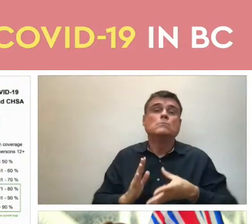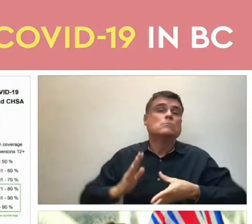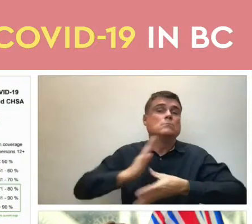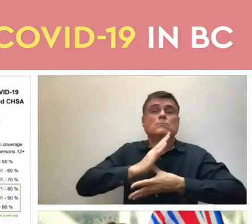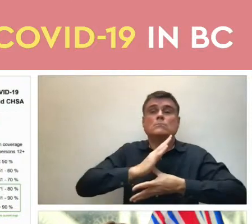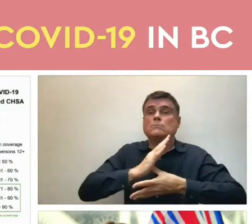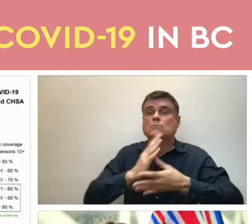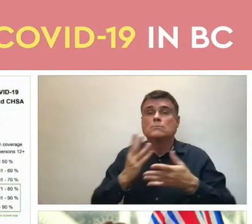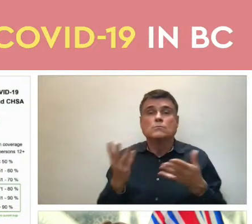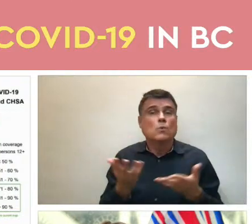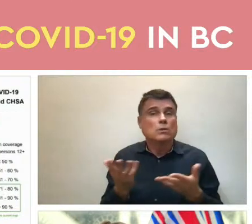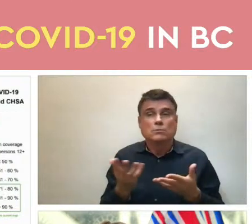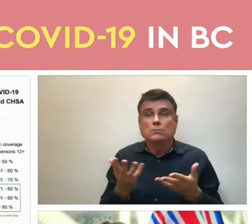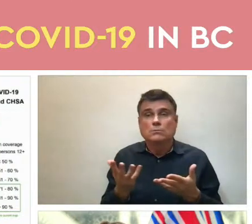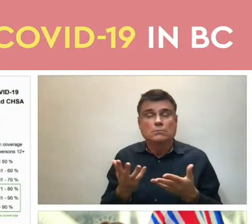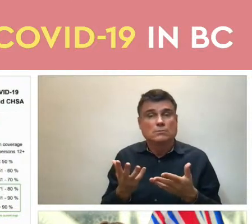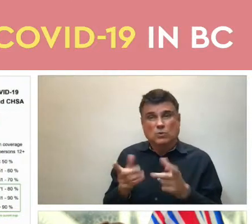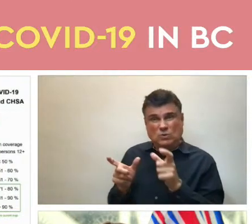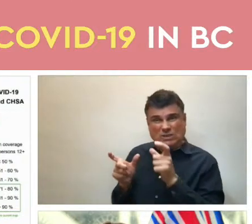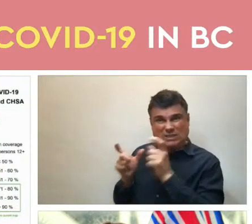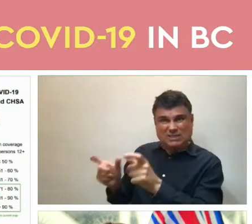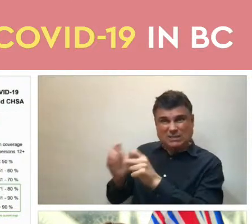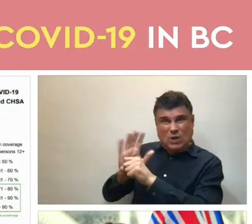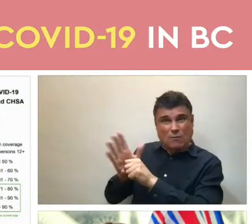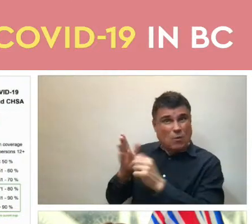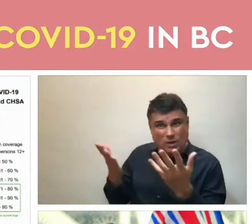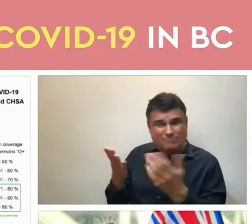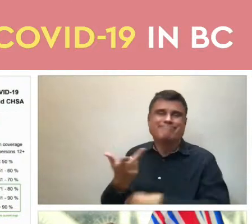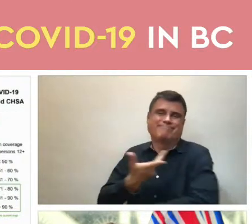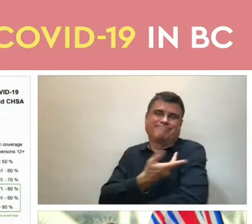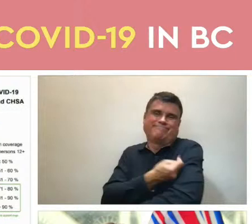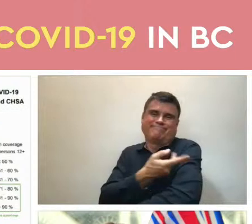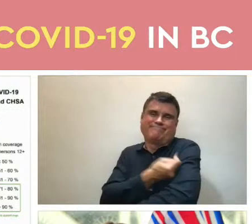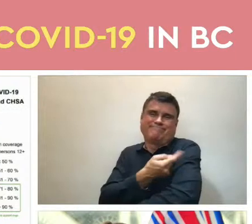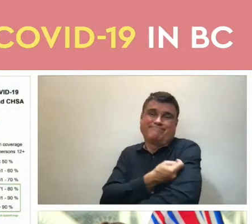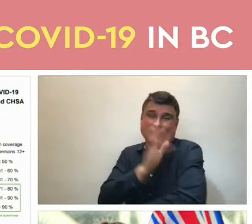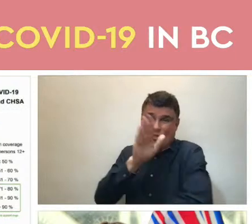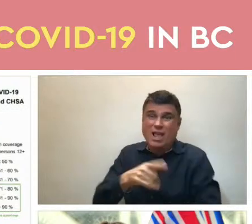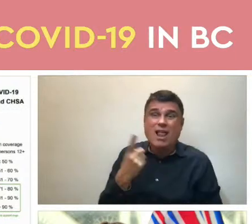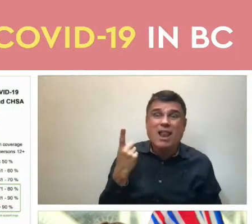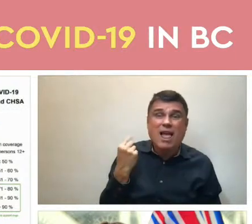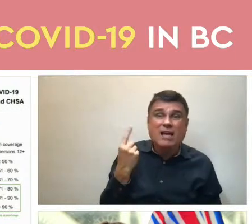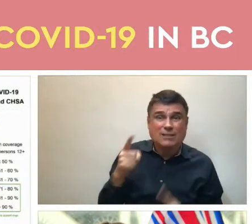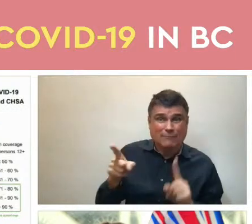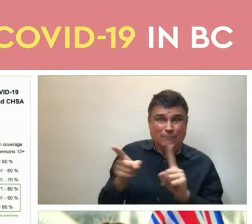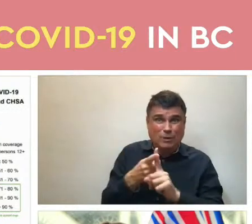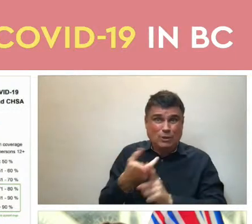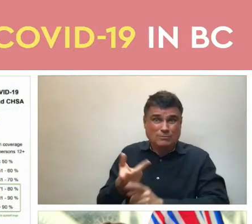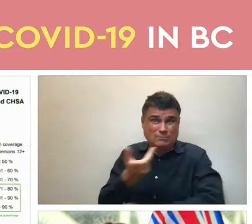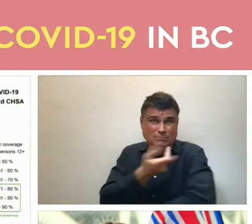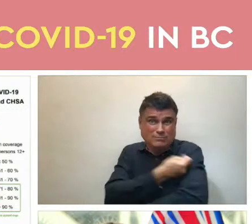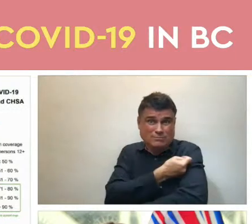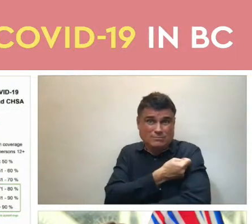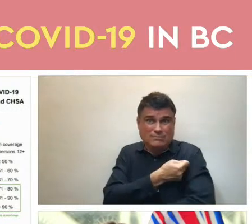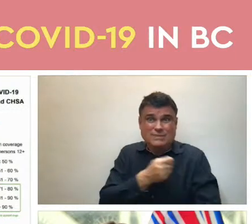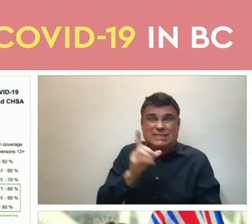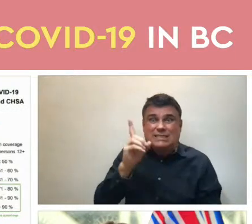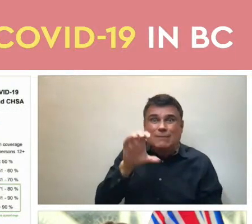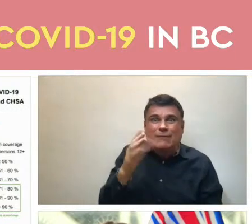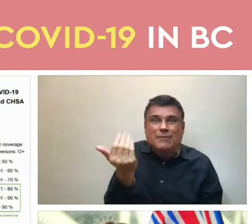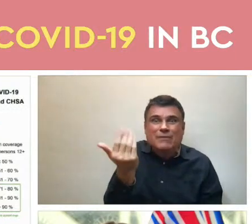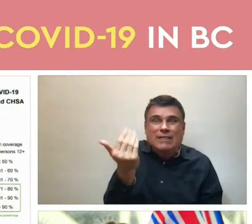vaccination clinic, which was on December 15th last year. And in that year, we've immunized close to 9